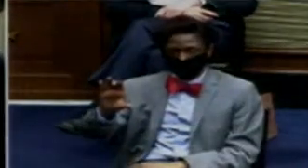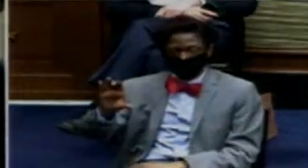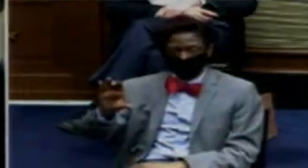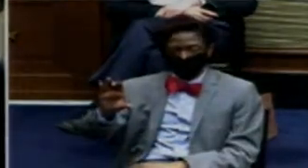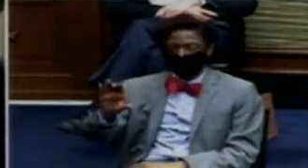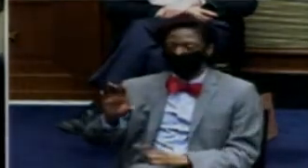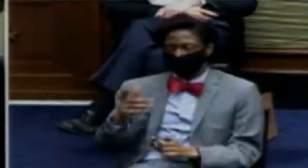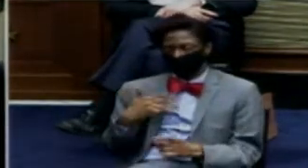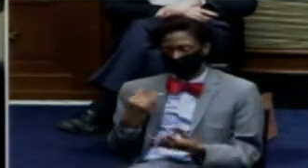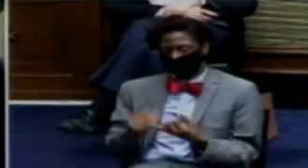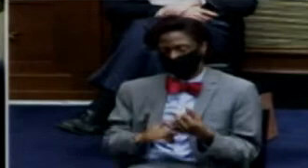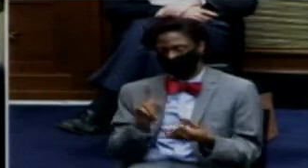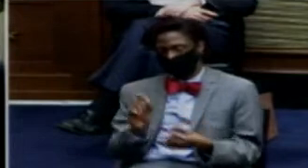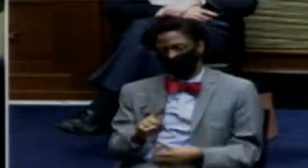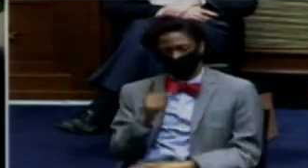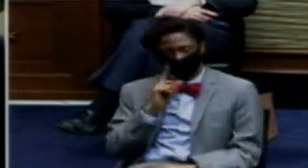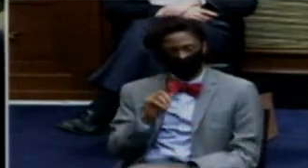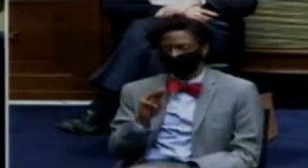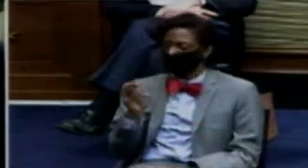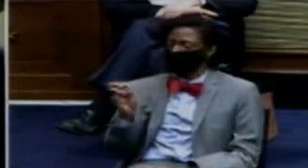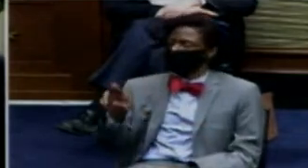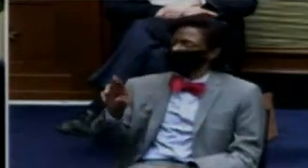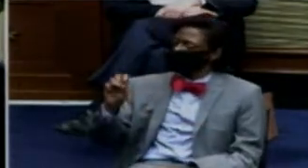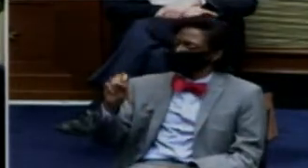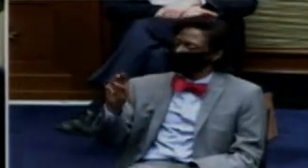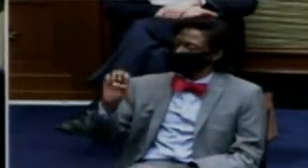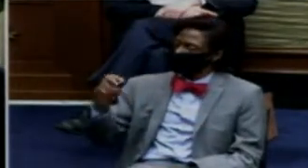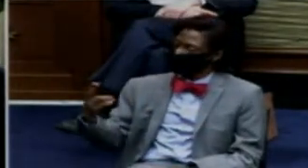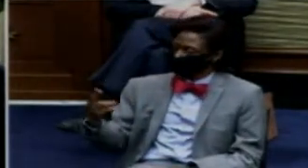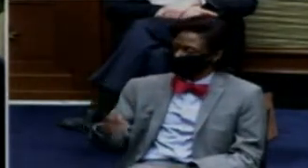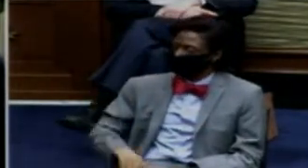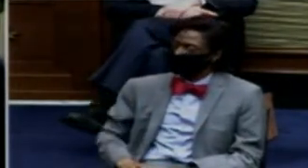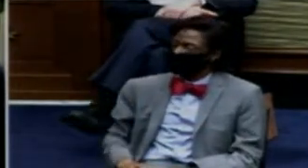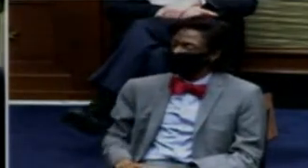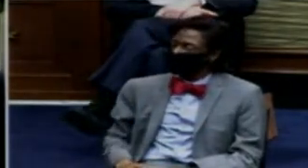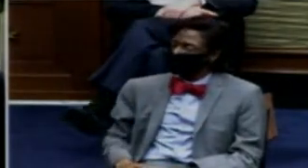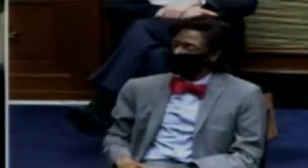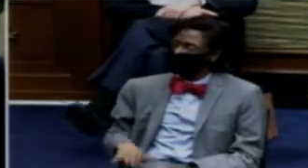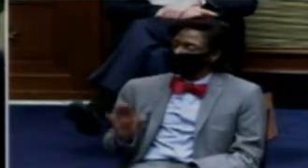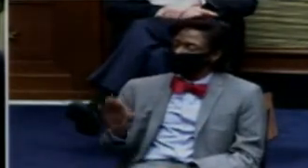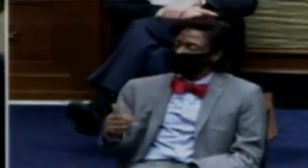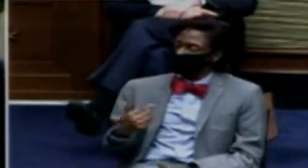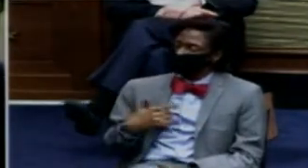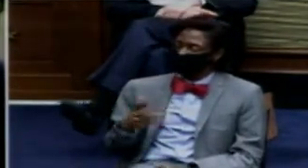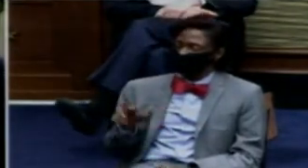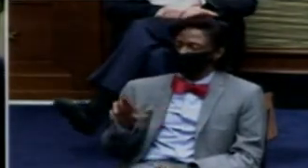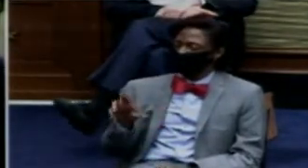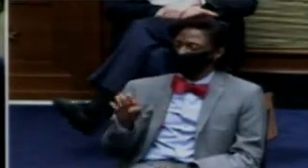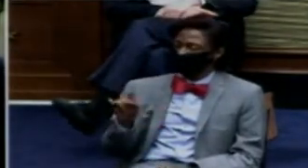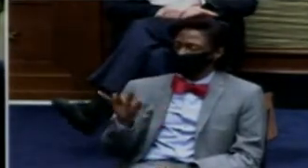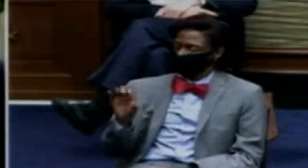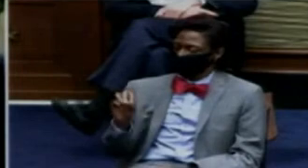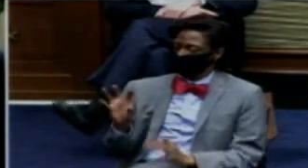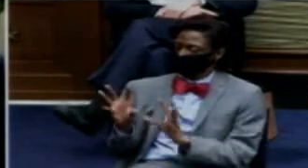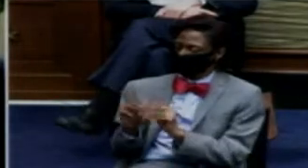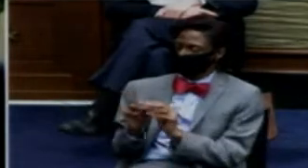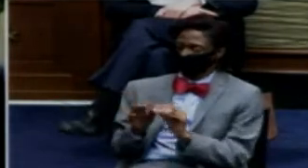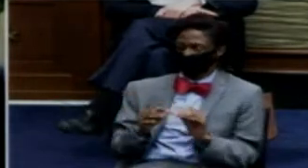One last question to Mr. Smith. In the fact of the retrocession, House made it